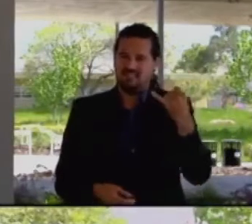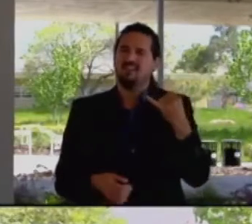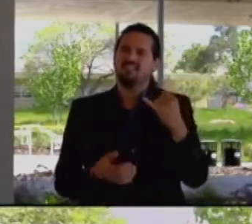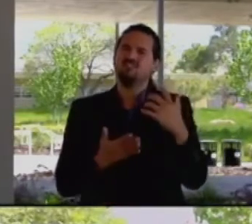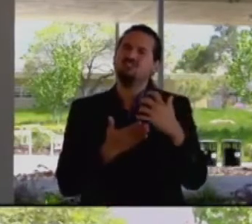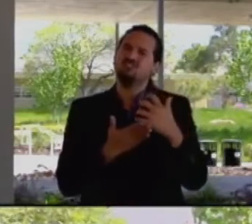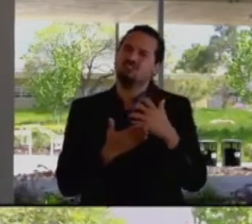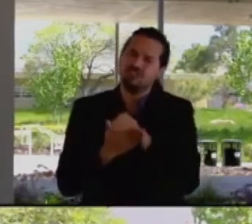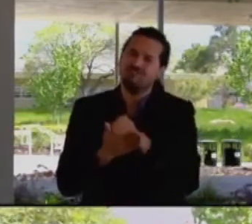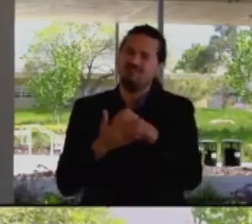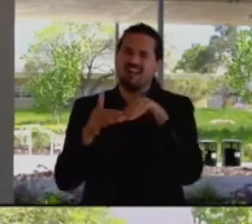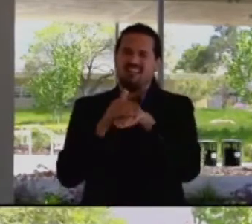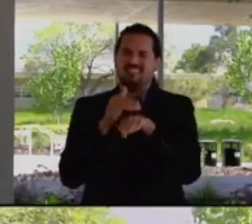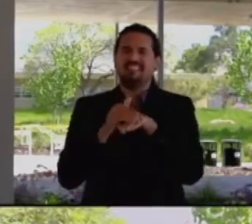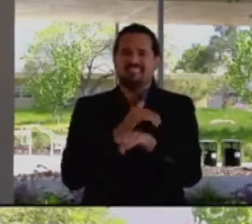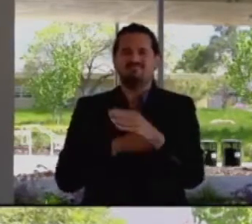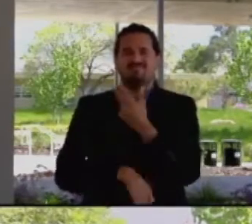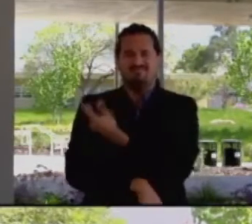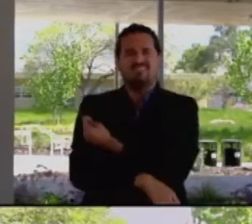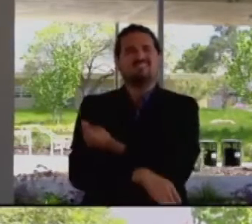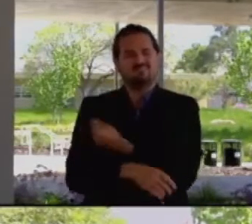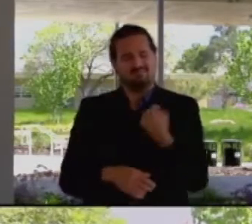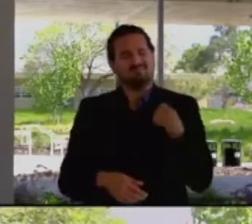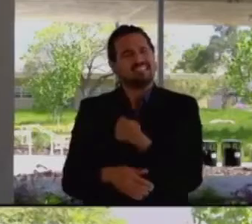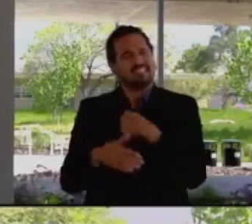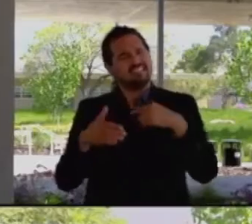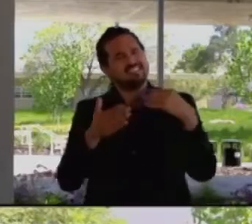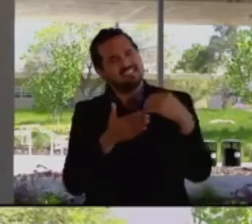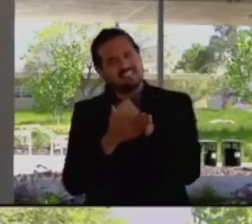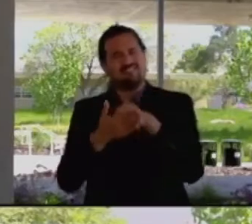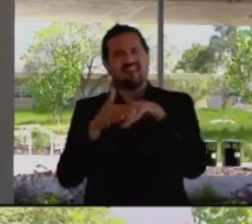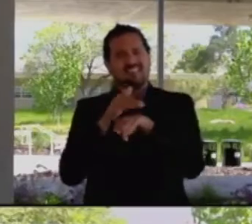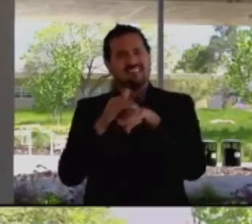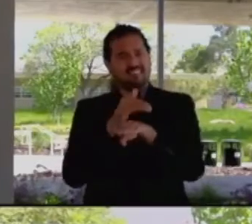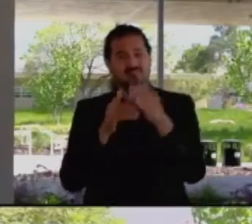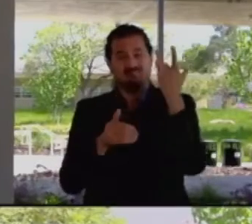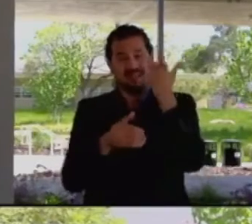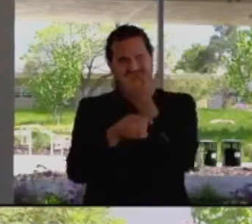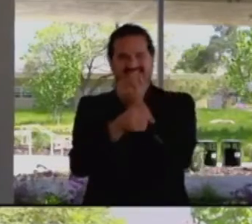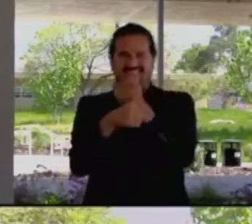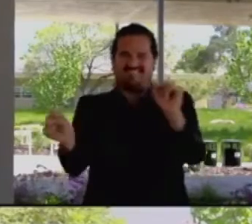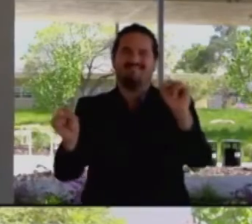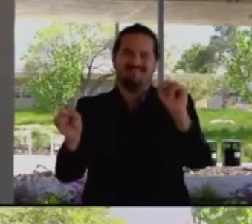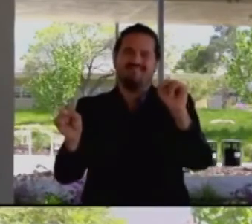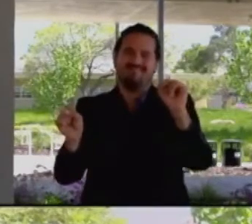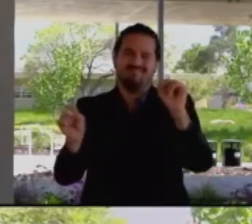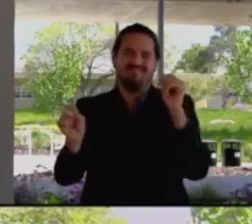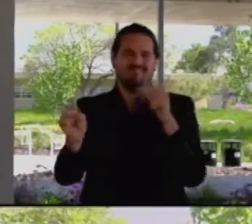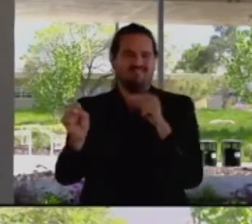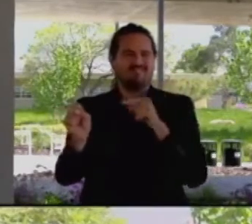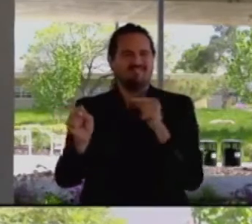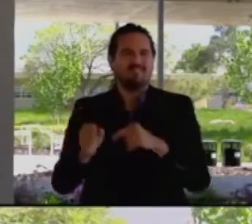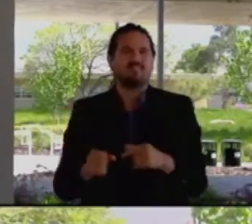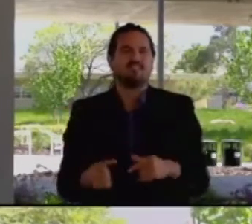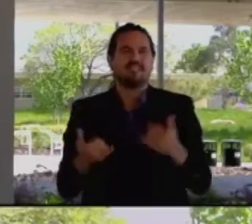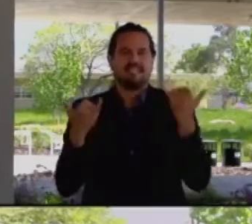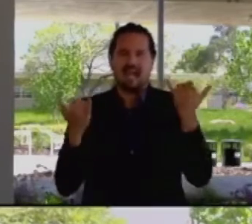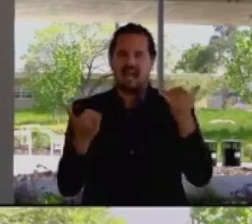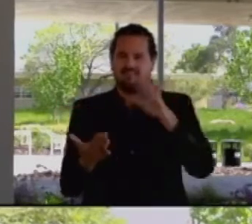now. It's really interesting that we're able to host a press conference in the middle of the school day at Overfelt High School on a